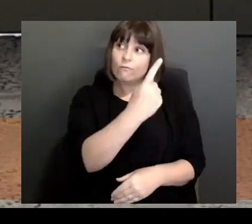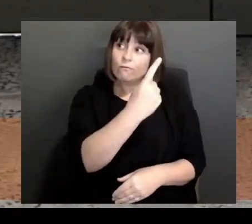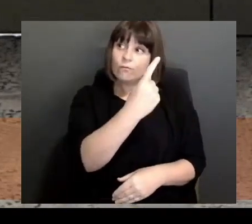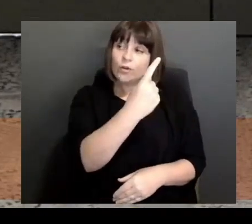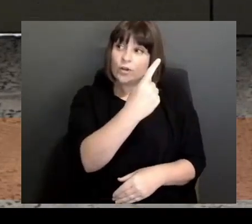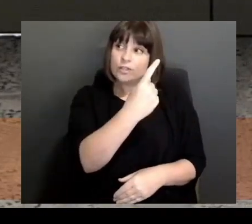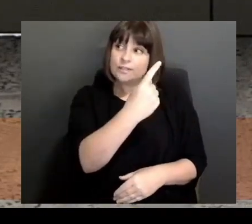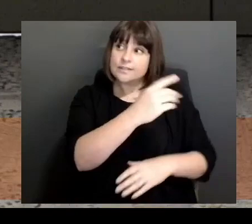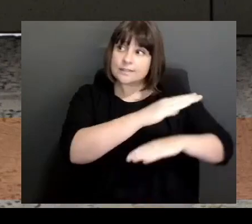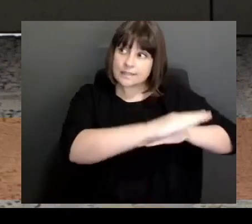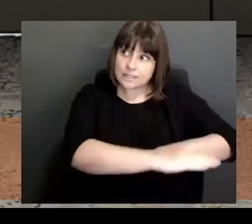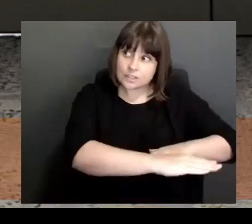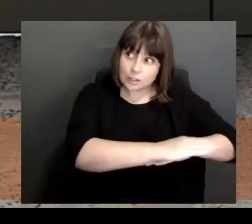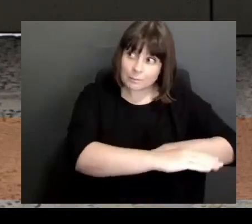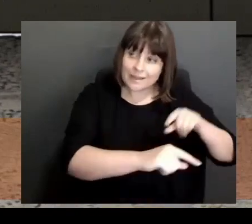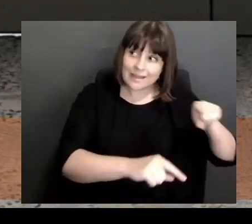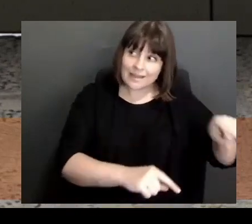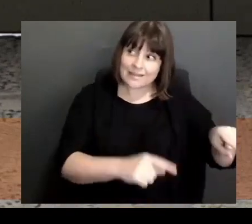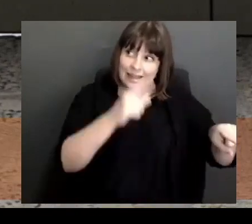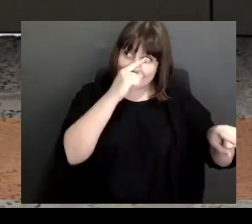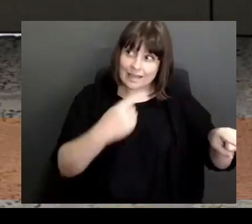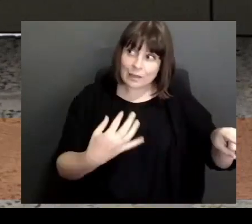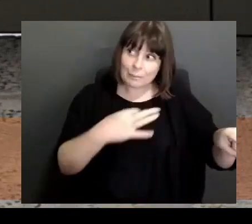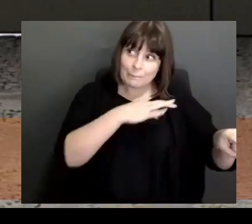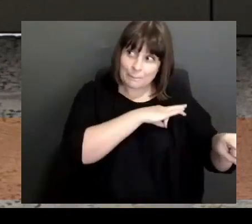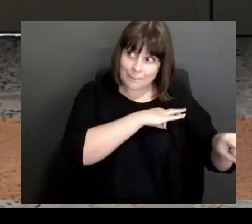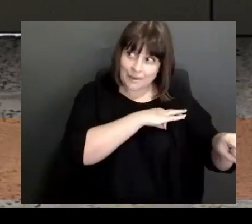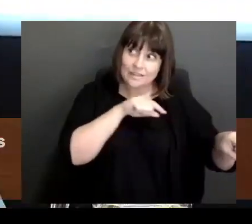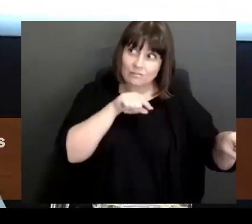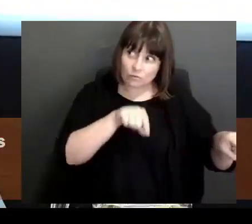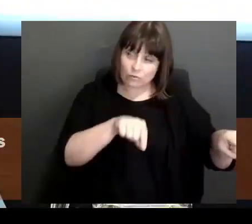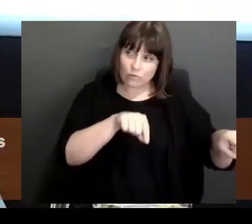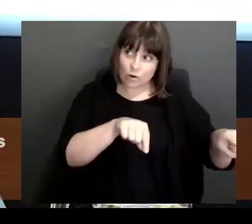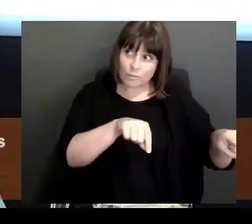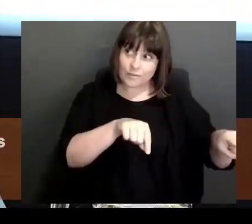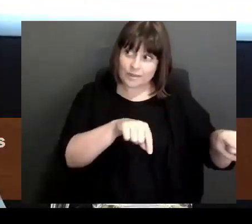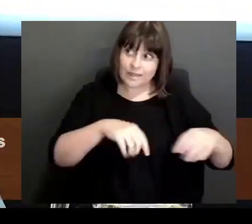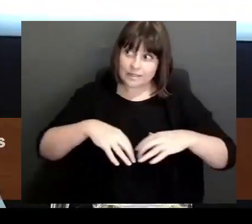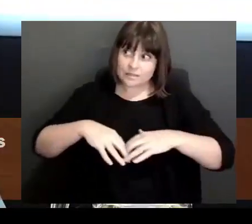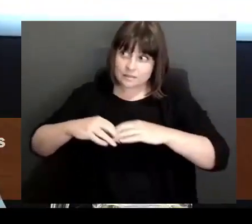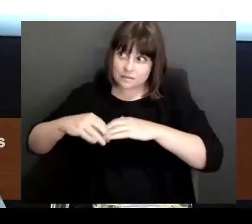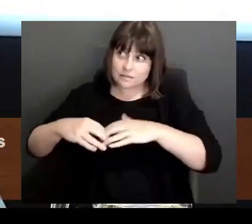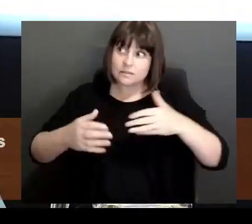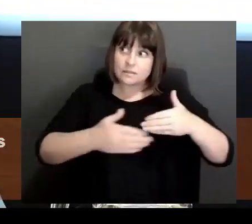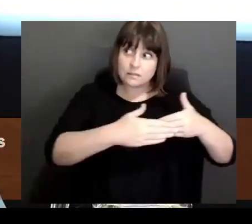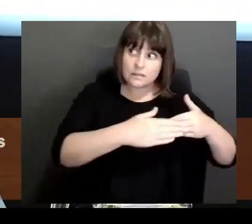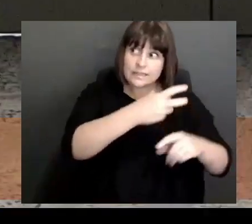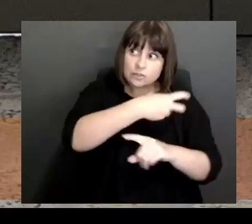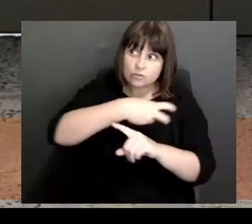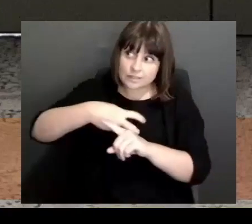of and benefit of wealth from these activities. Yes.